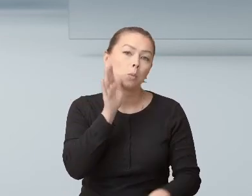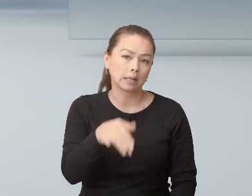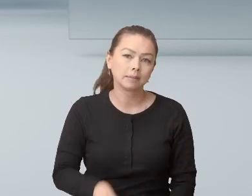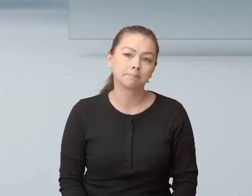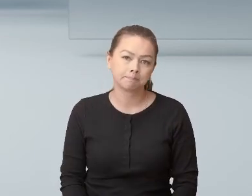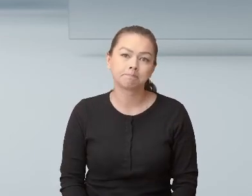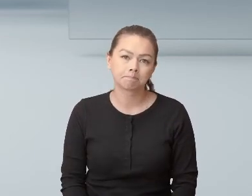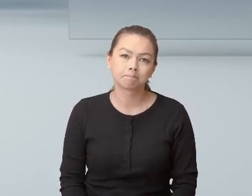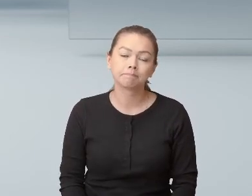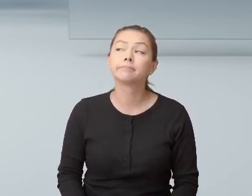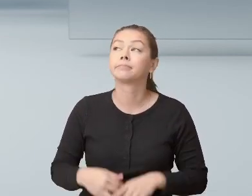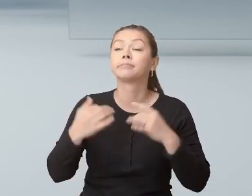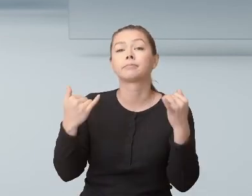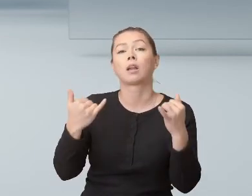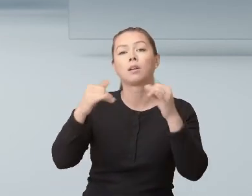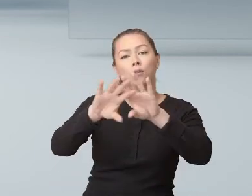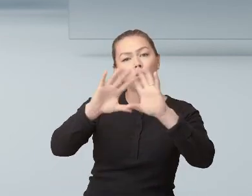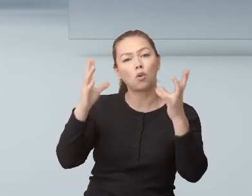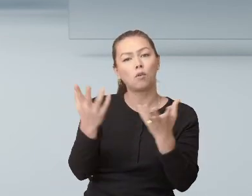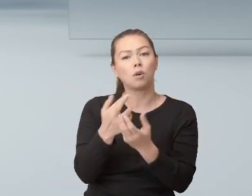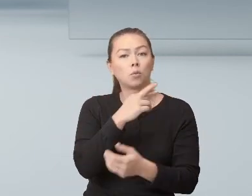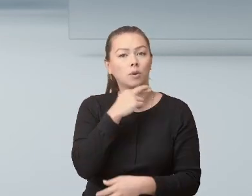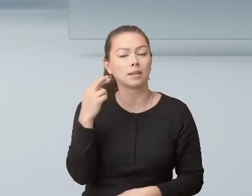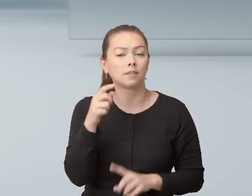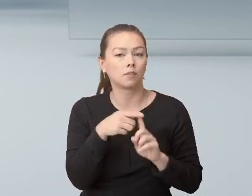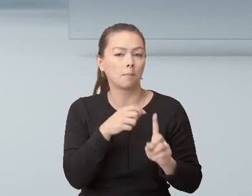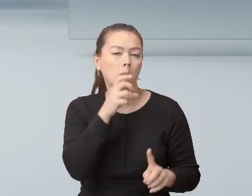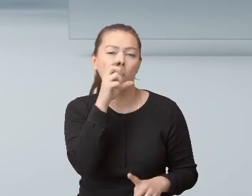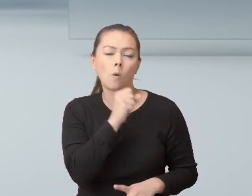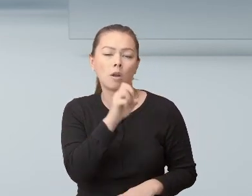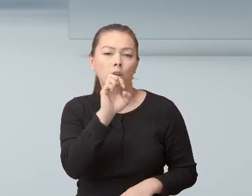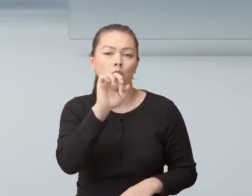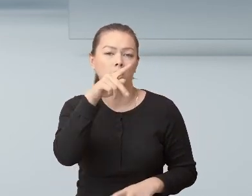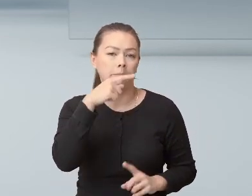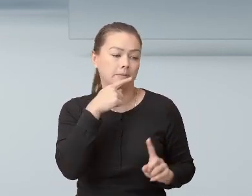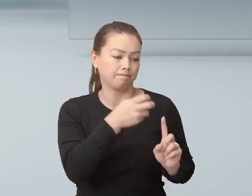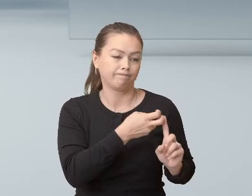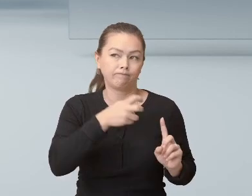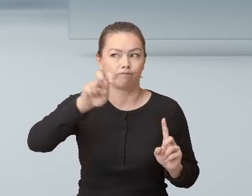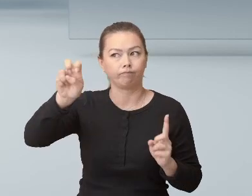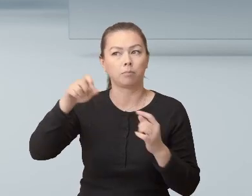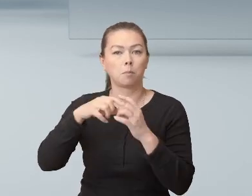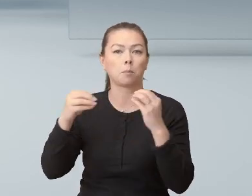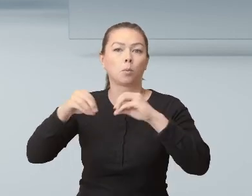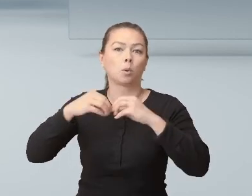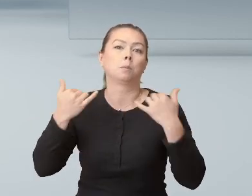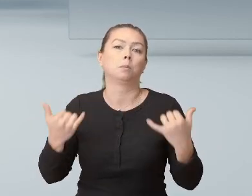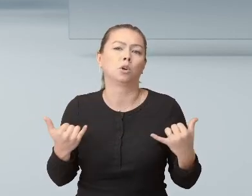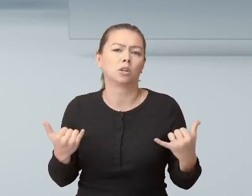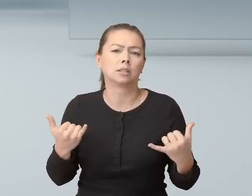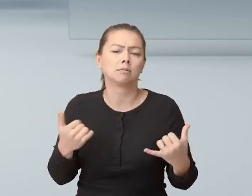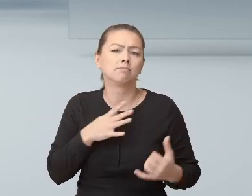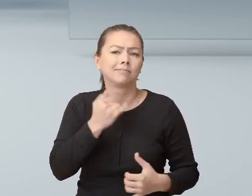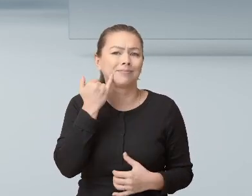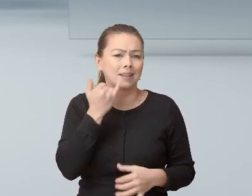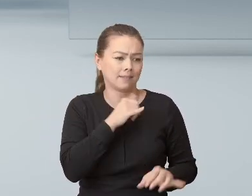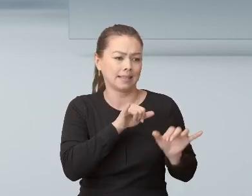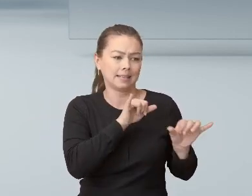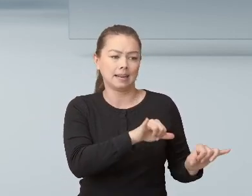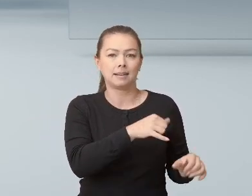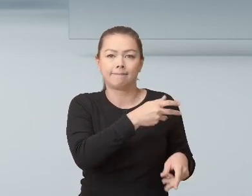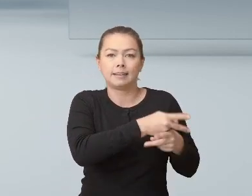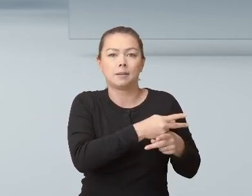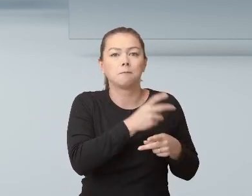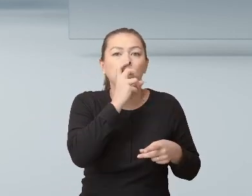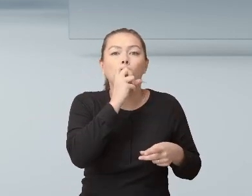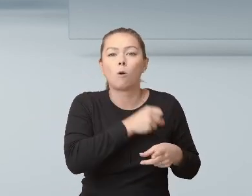of moving from a legacy ERP to something more modern. And what's the problem with staying on an older ERP that's on an older? The